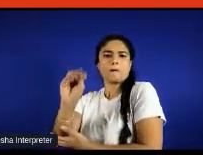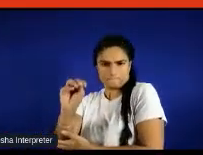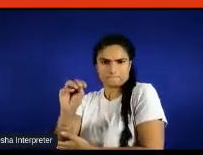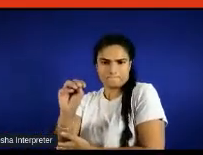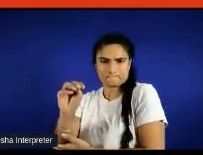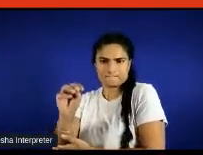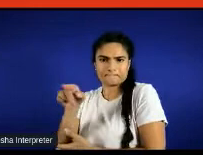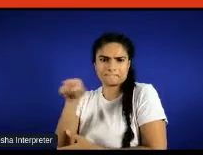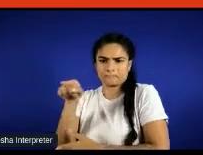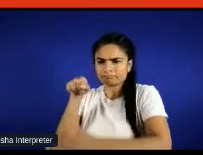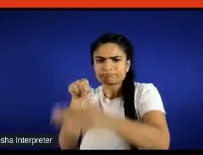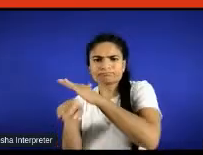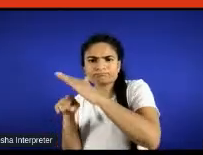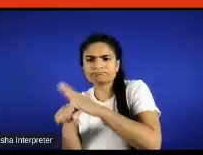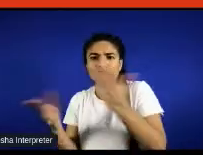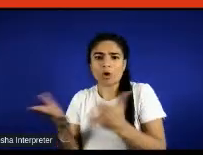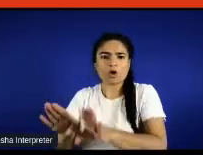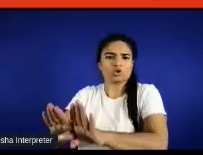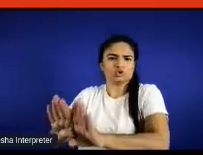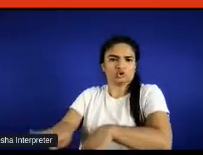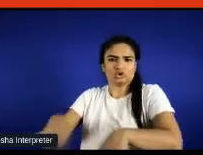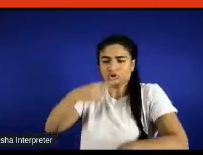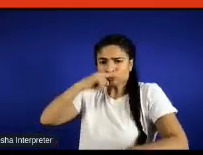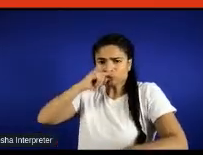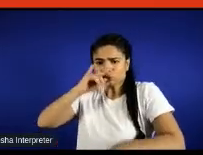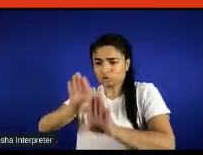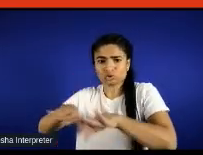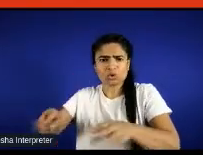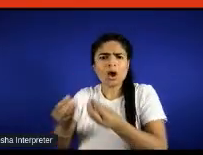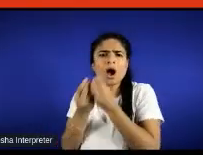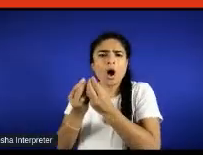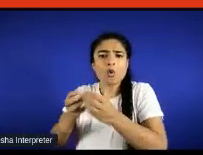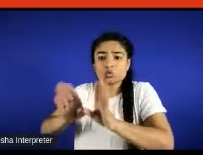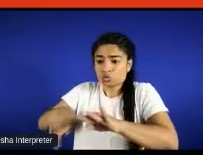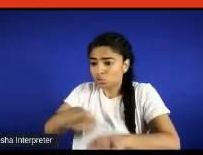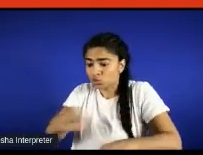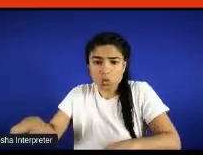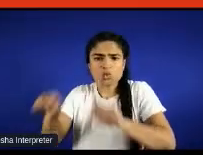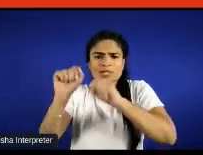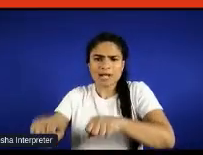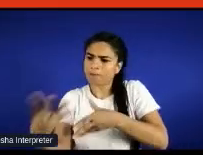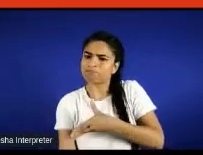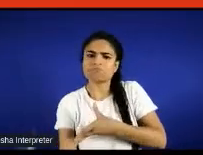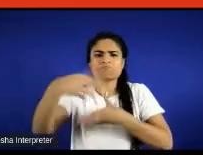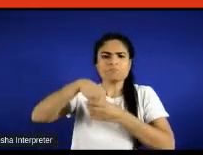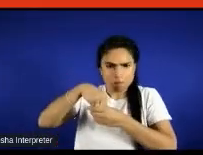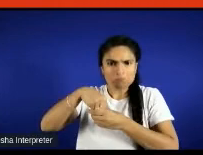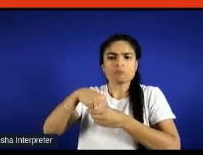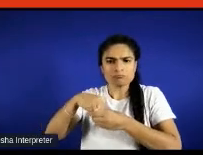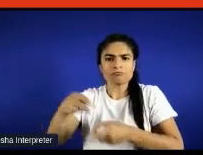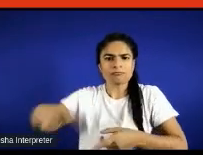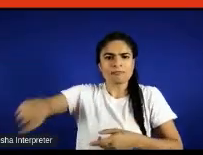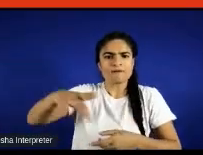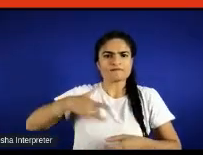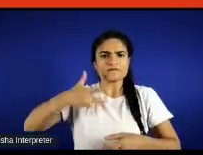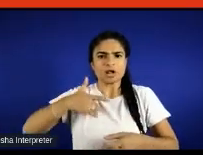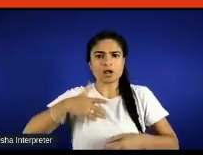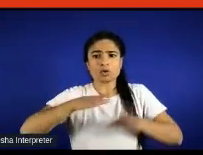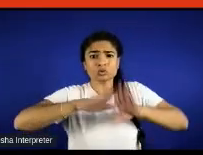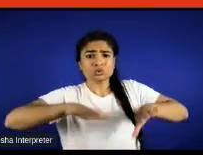how children are participating, and making sure that the challenges that raised by children are